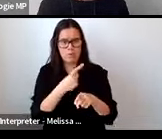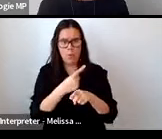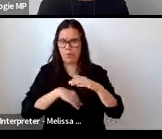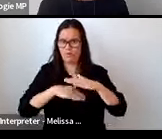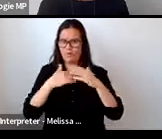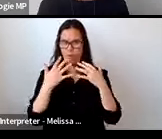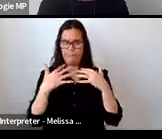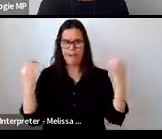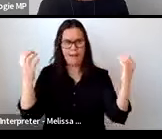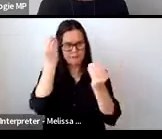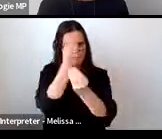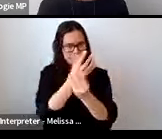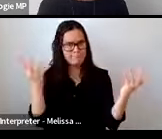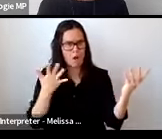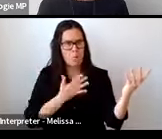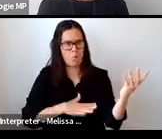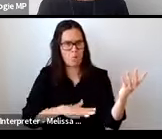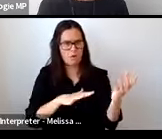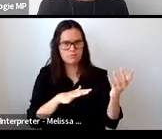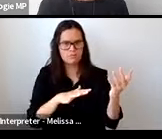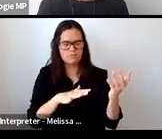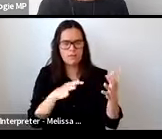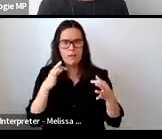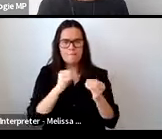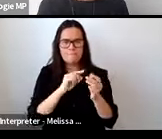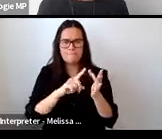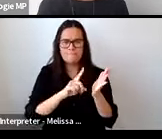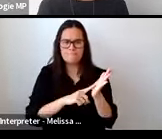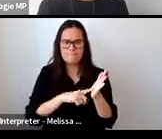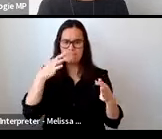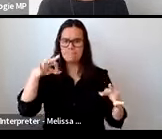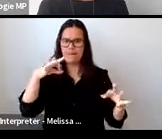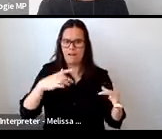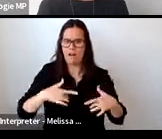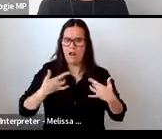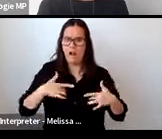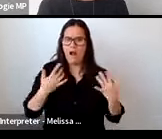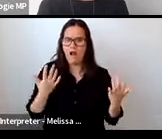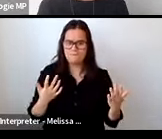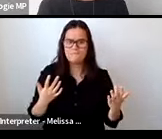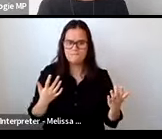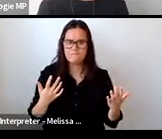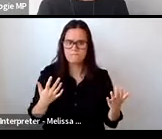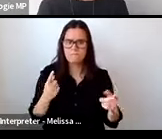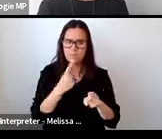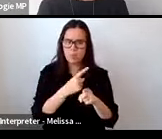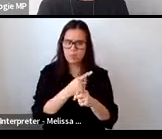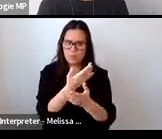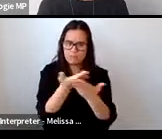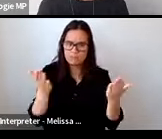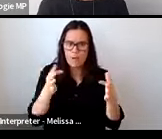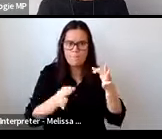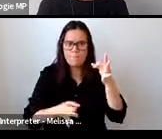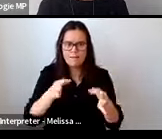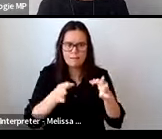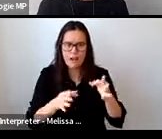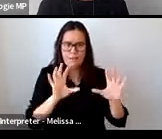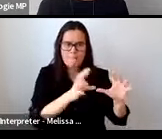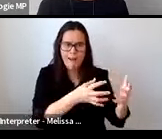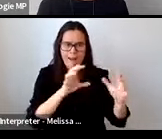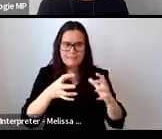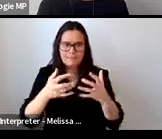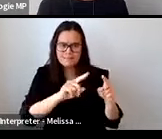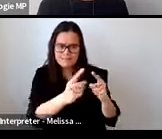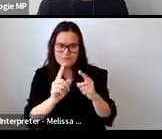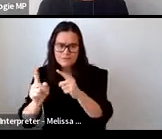that a number of other parties are not with us this morning. I want to please ask